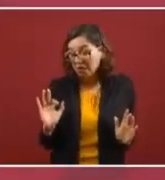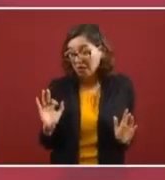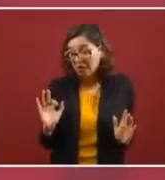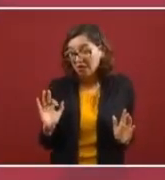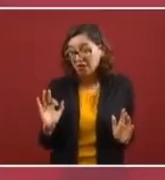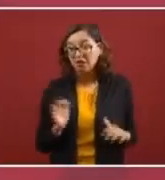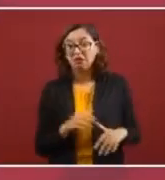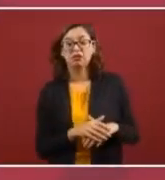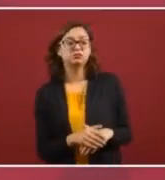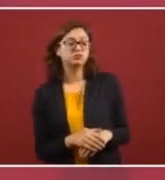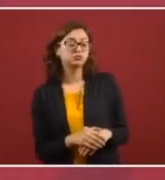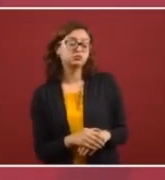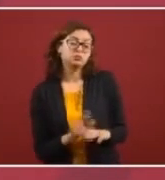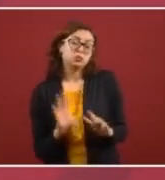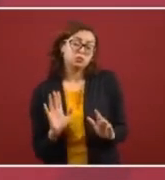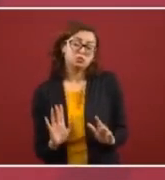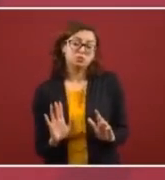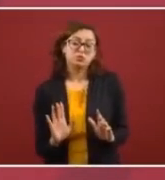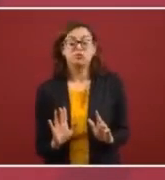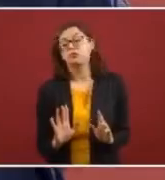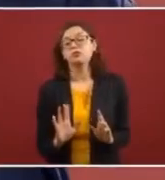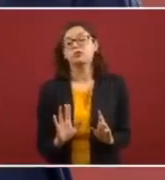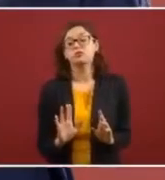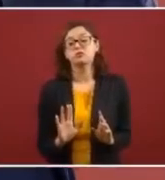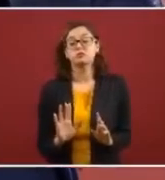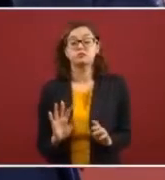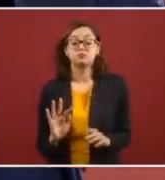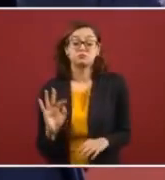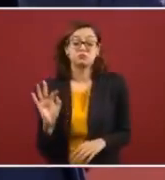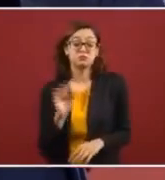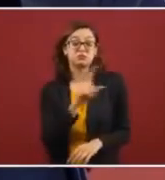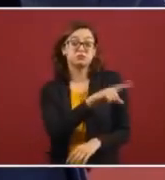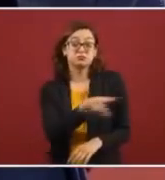But if that was the intention, like the attorney said,